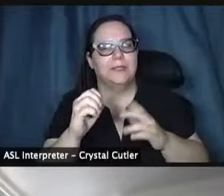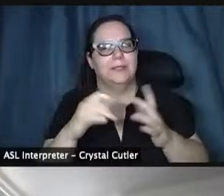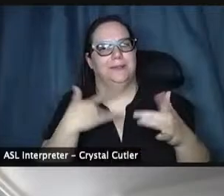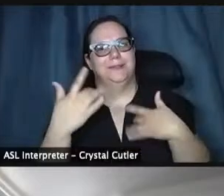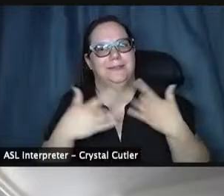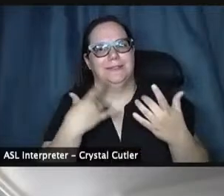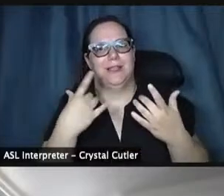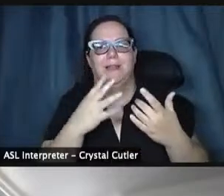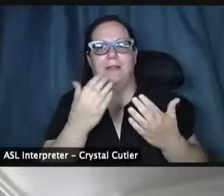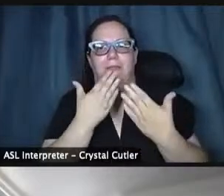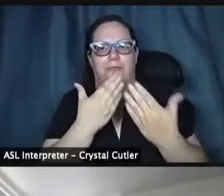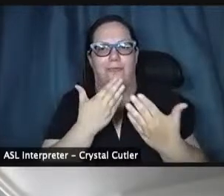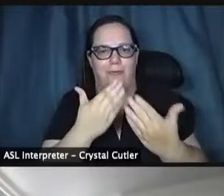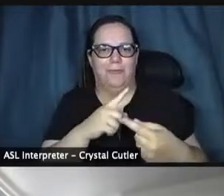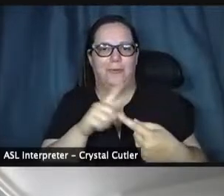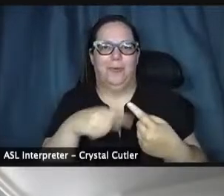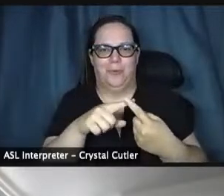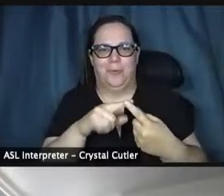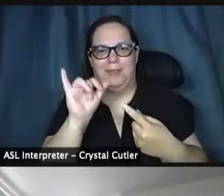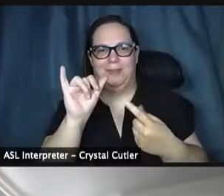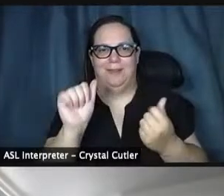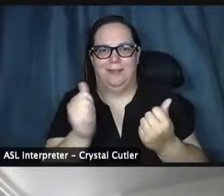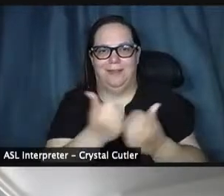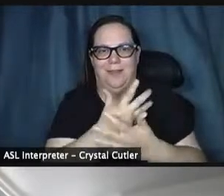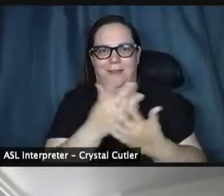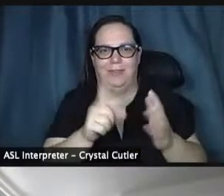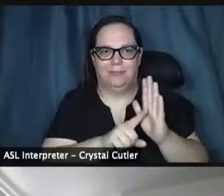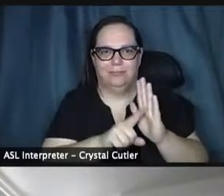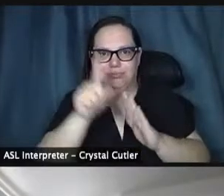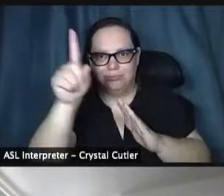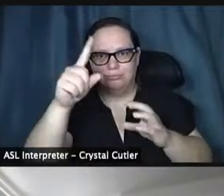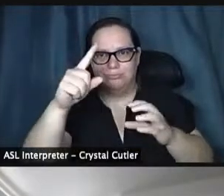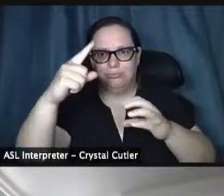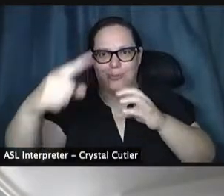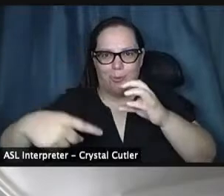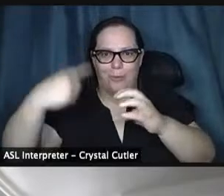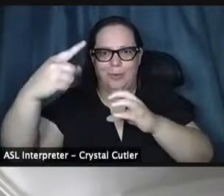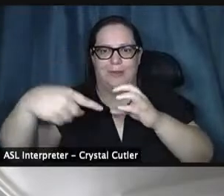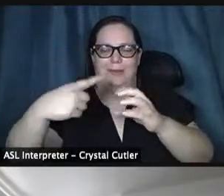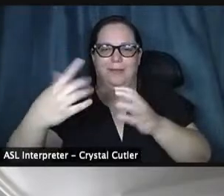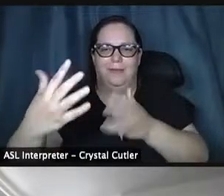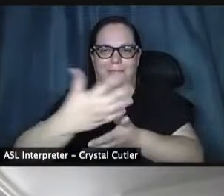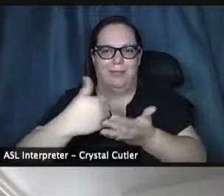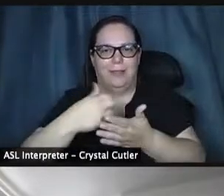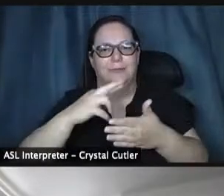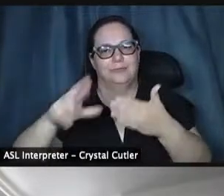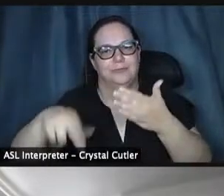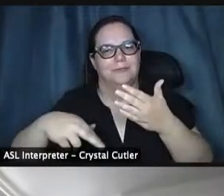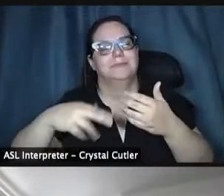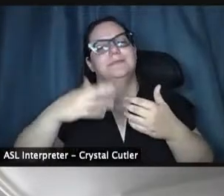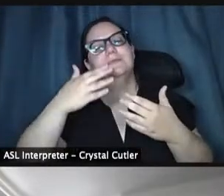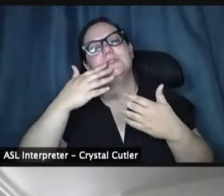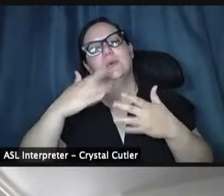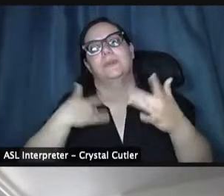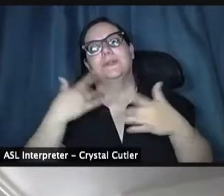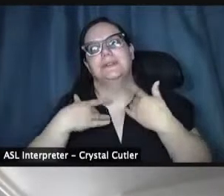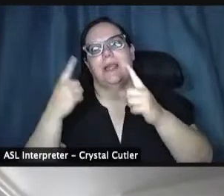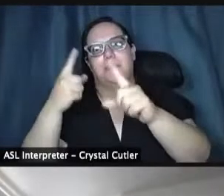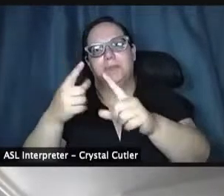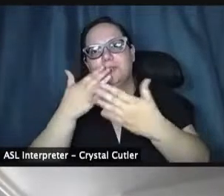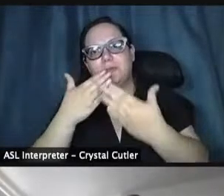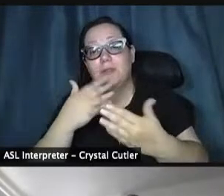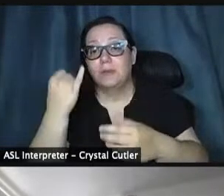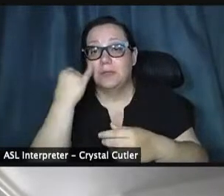excited and grateful when this gets orbiting and gets its results. So what an exciting mission. Thank you. And if you wouldn't mind